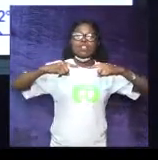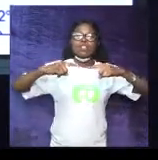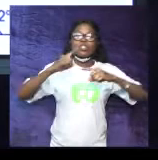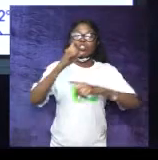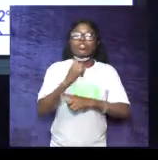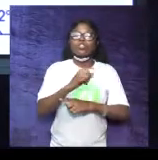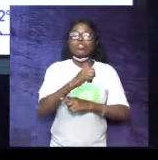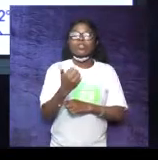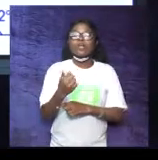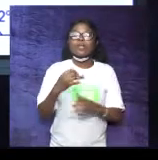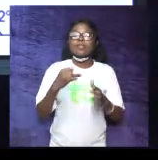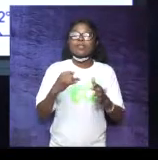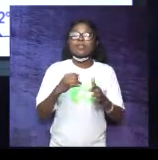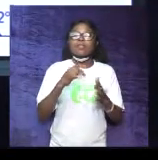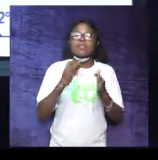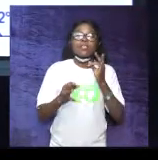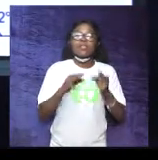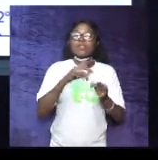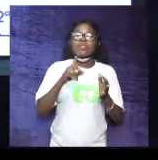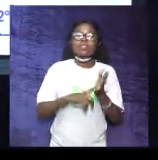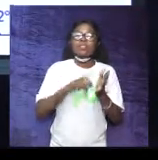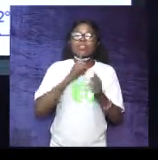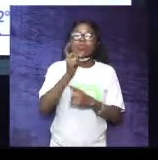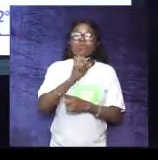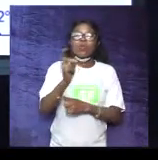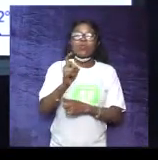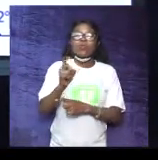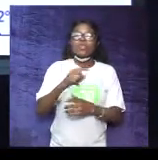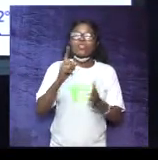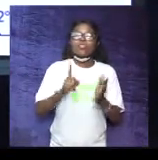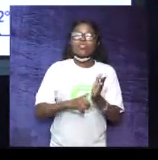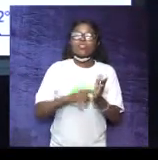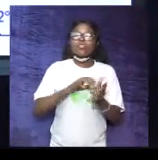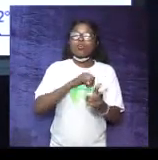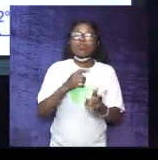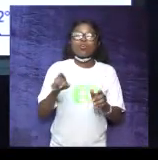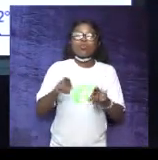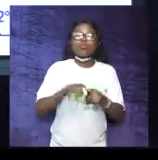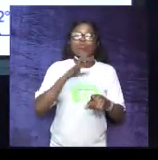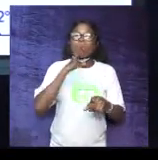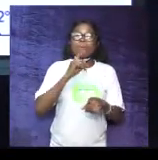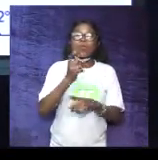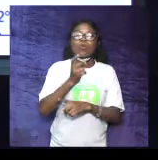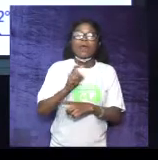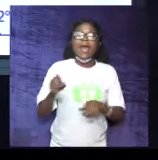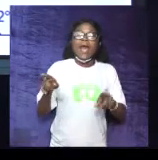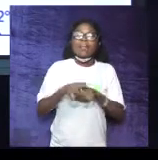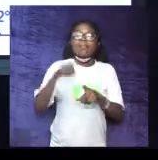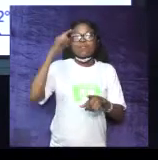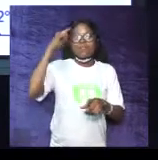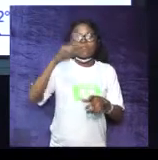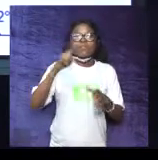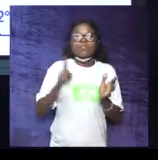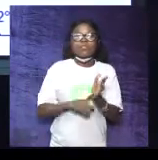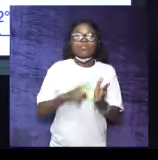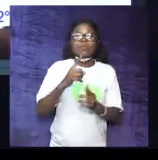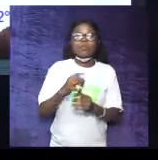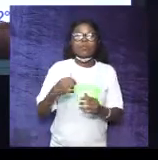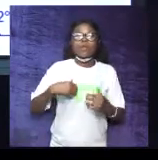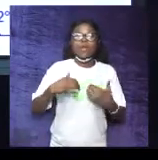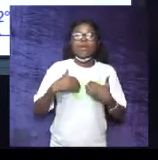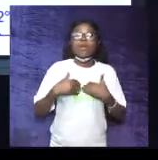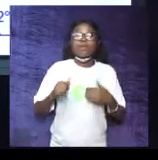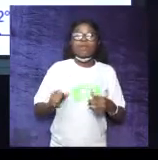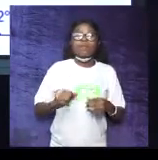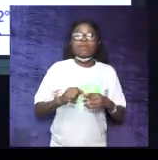junction. So if this is 100, this will also be 100. As for this one, you have a straight